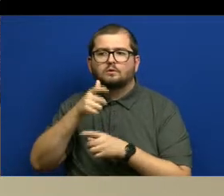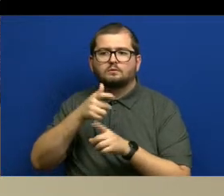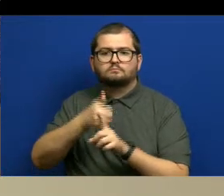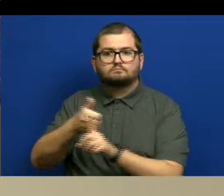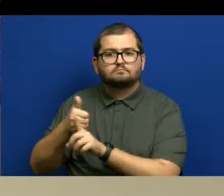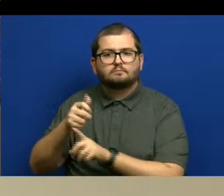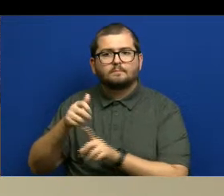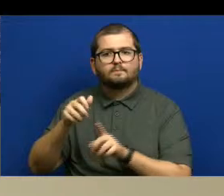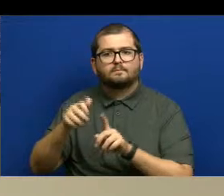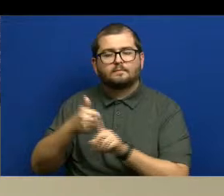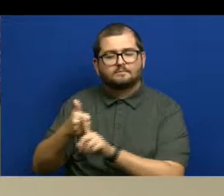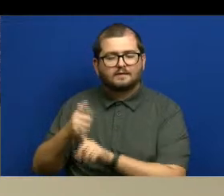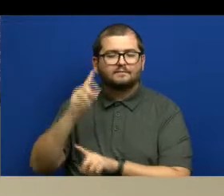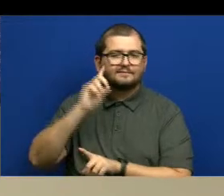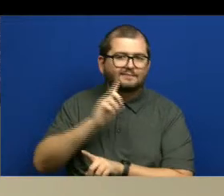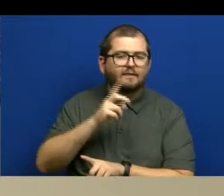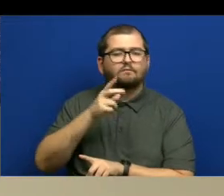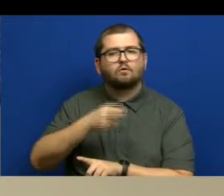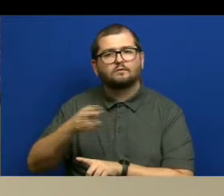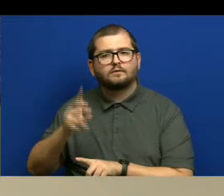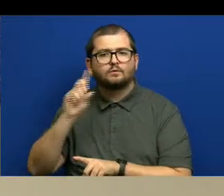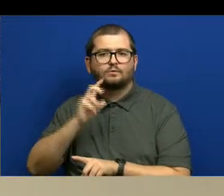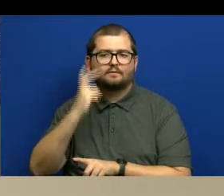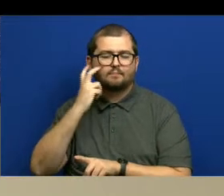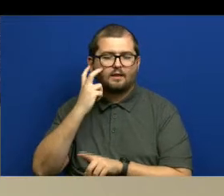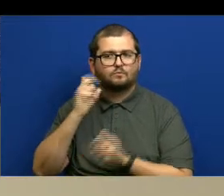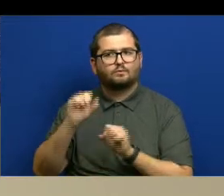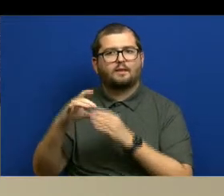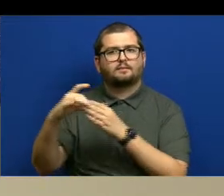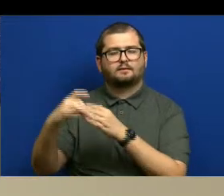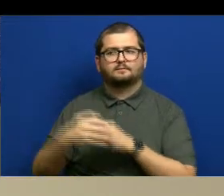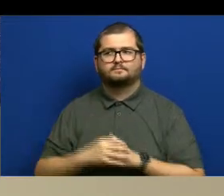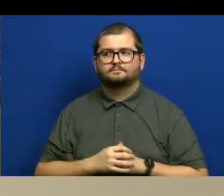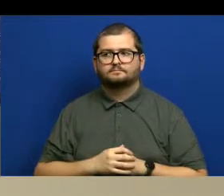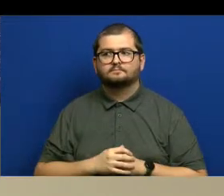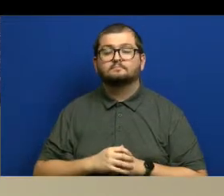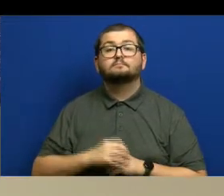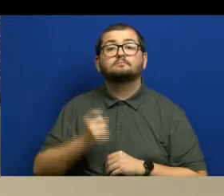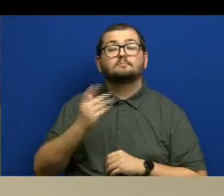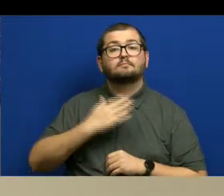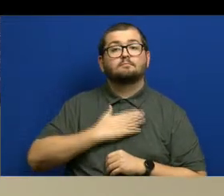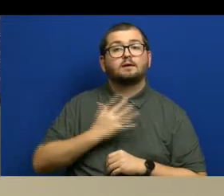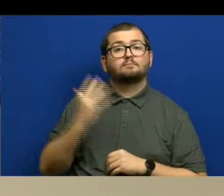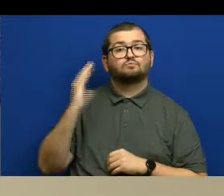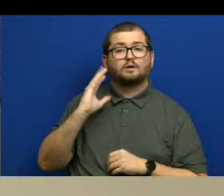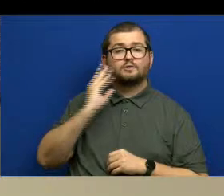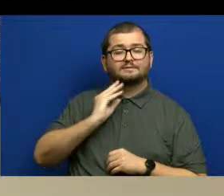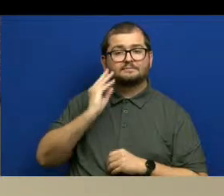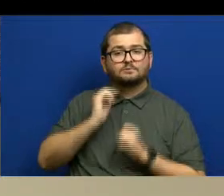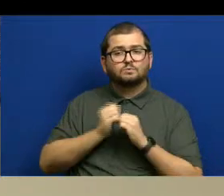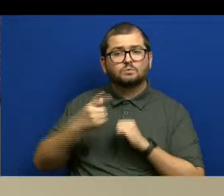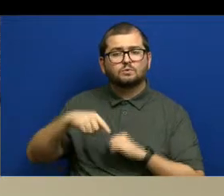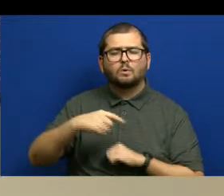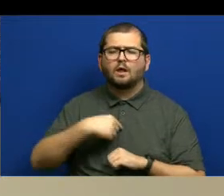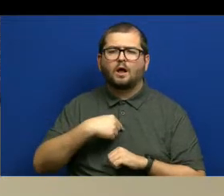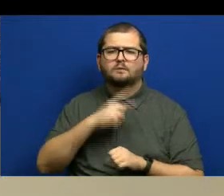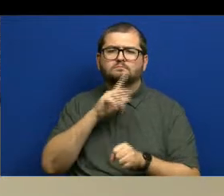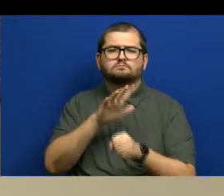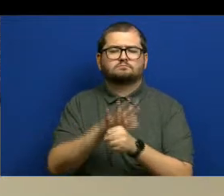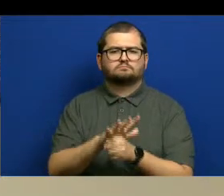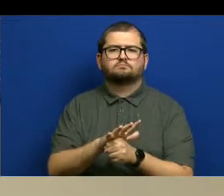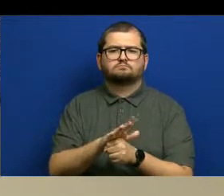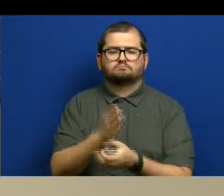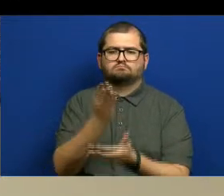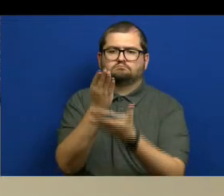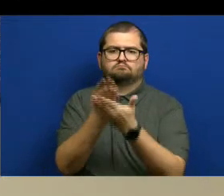lead. Having worked for both candidates in addition to my prior experience I shared with you, I can confirm with confidence and